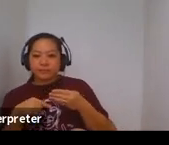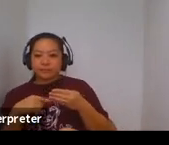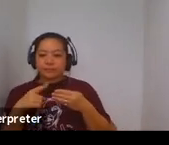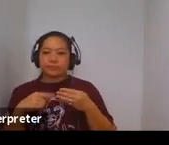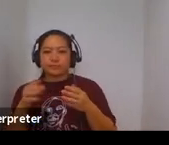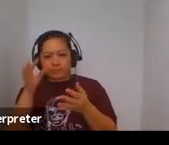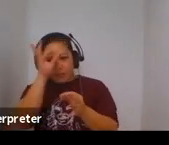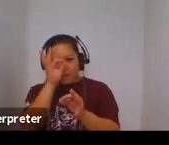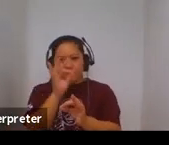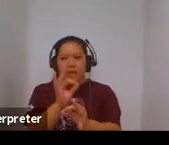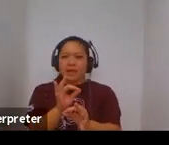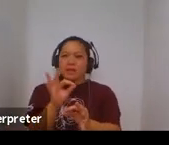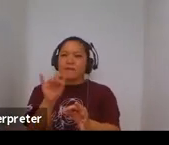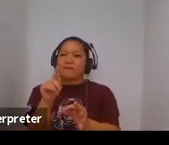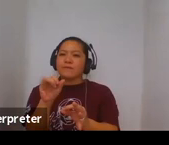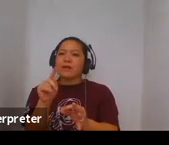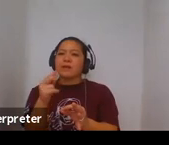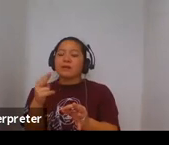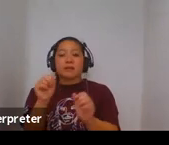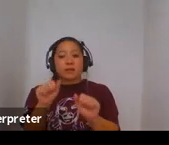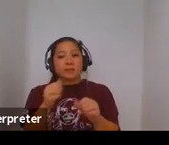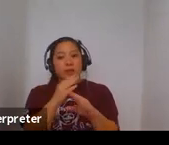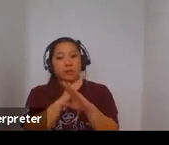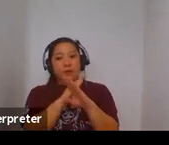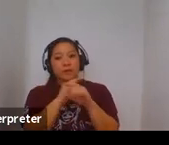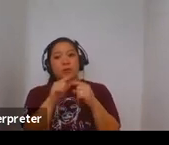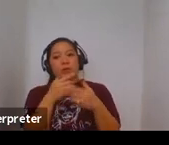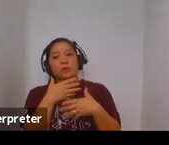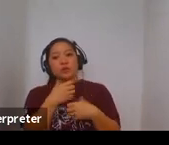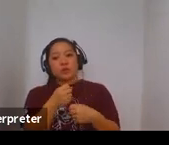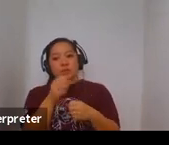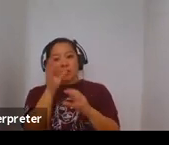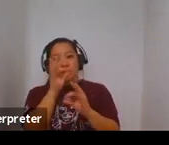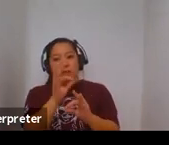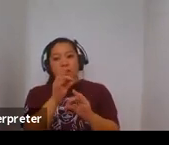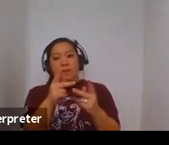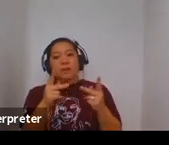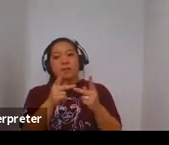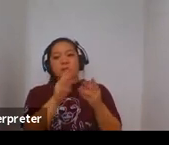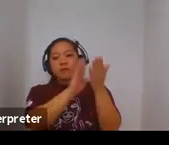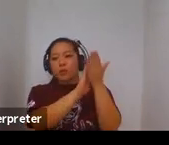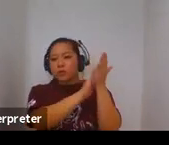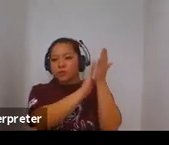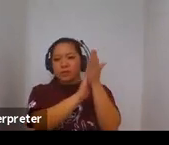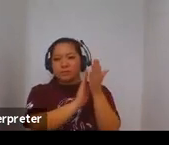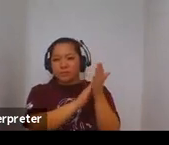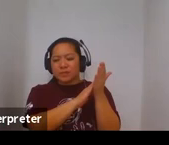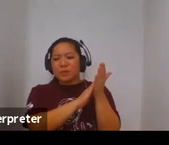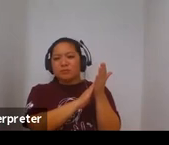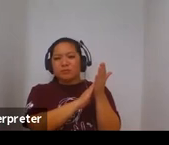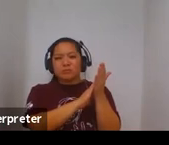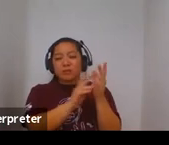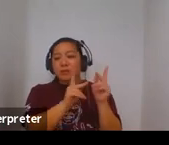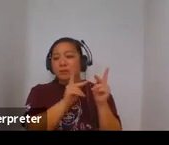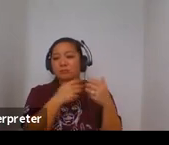faith. So it says, how can rape culture be prevented when the trust in faith is supposed to be a place of worship, where people who are usually